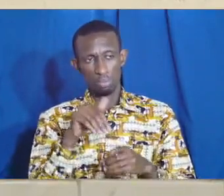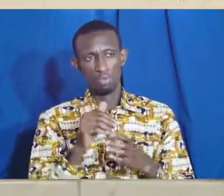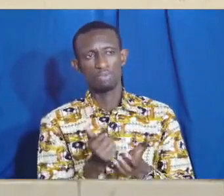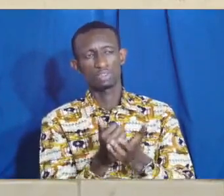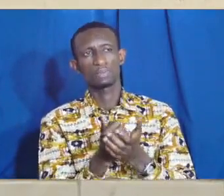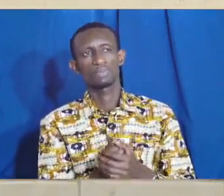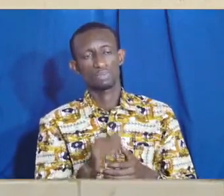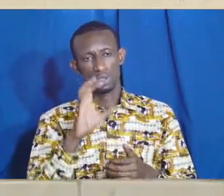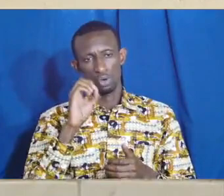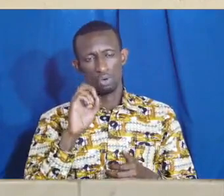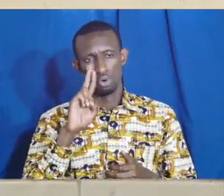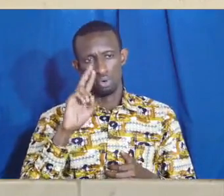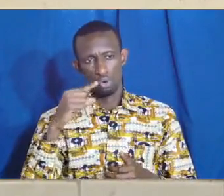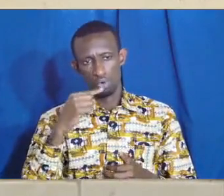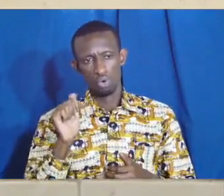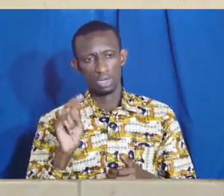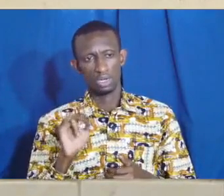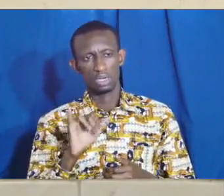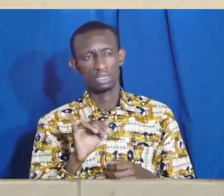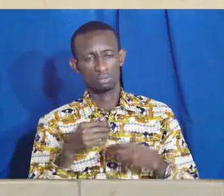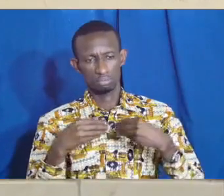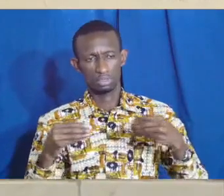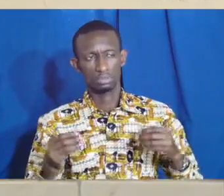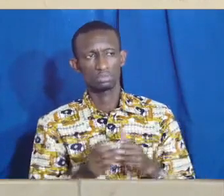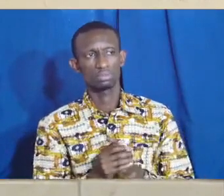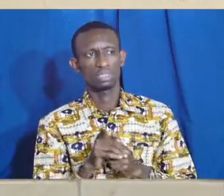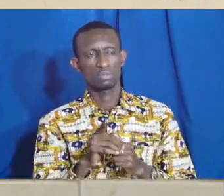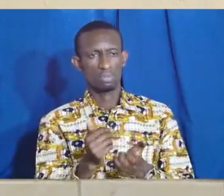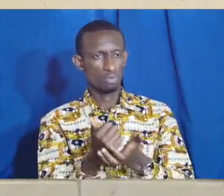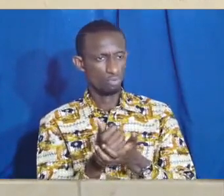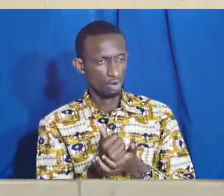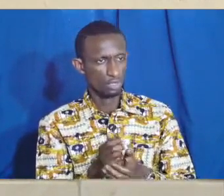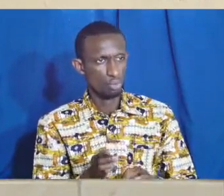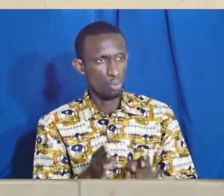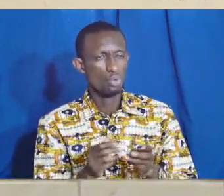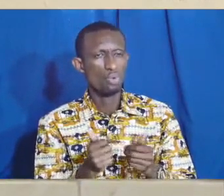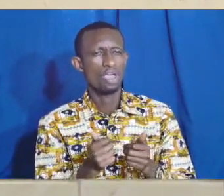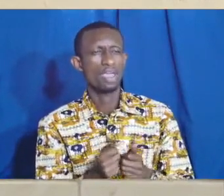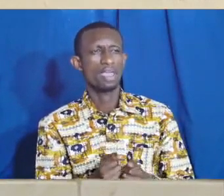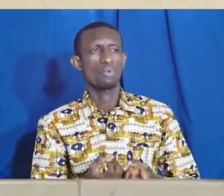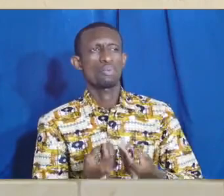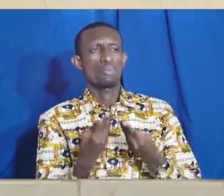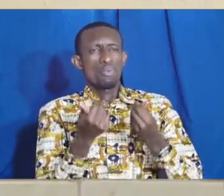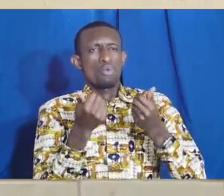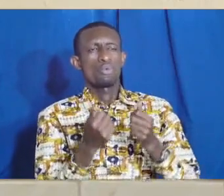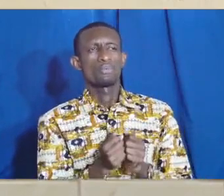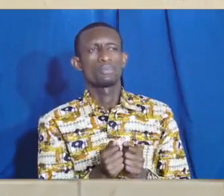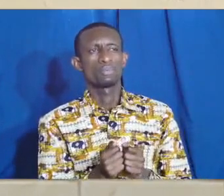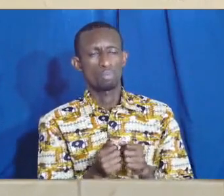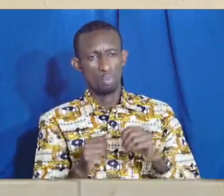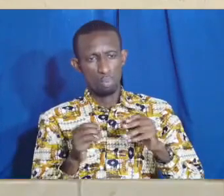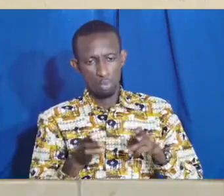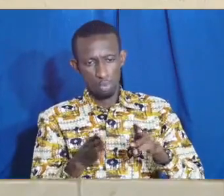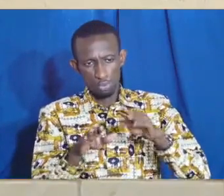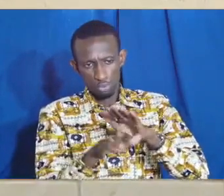materials are normally facilitated by retic enzymes, which normally breaks down dead organic matter into simple soluble compounds which are going